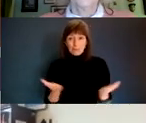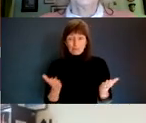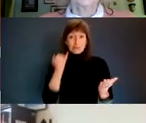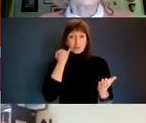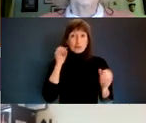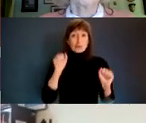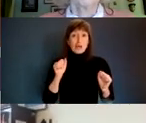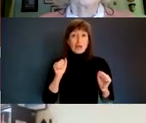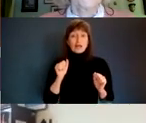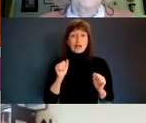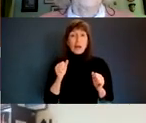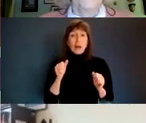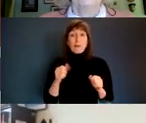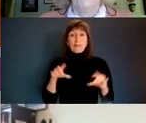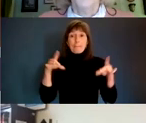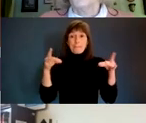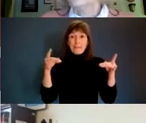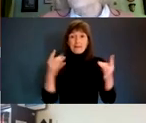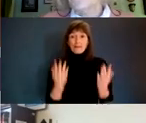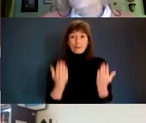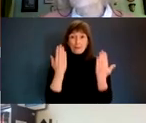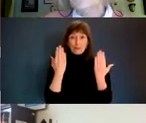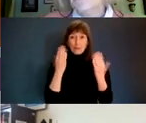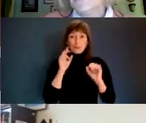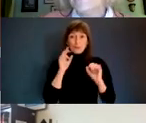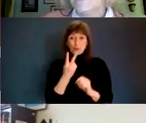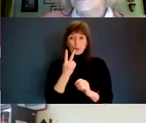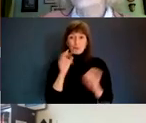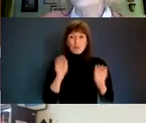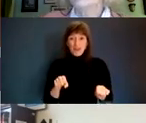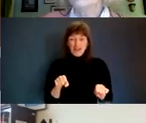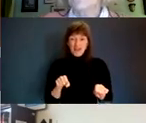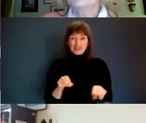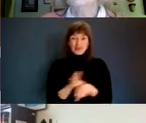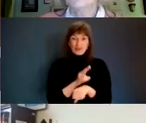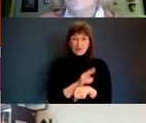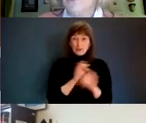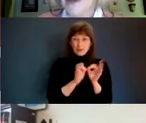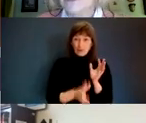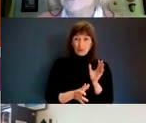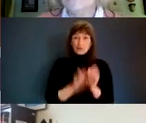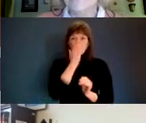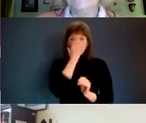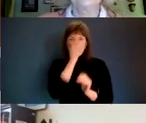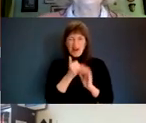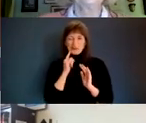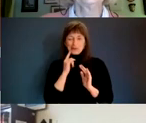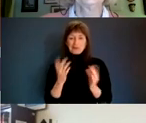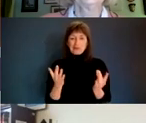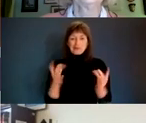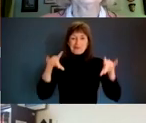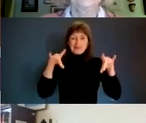multi-link. I think I got that wrong, but anyway, those of you who use sign language interpretation will know how to